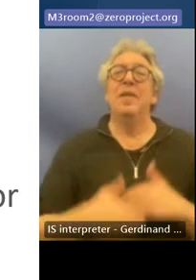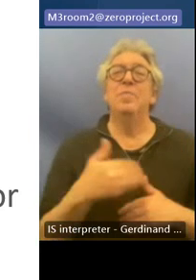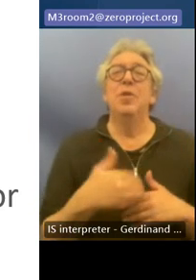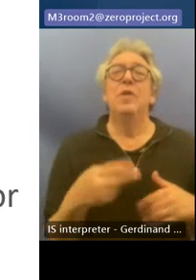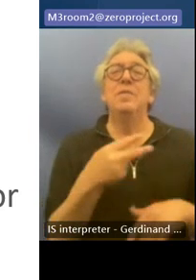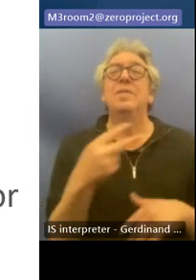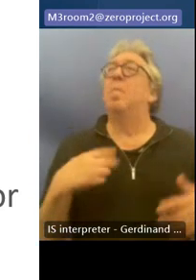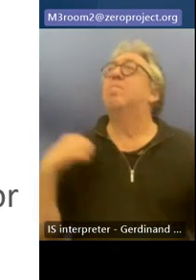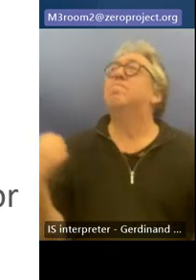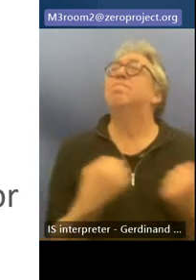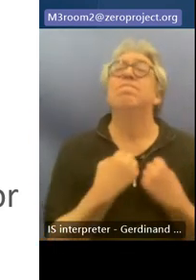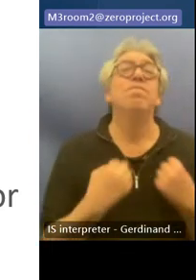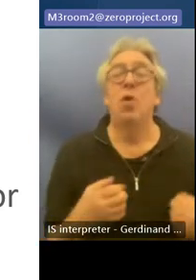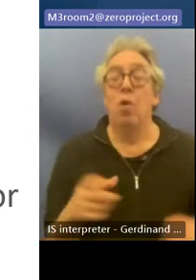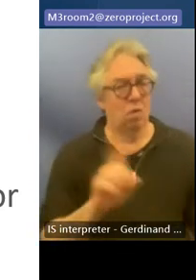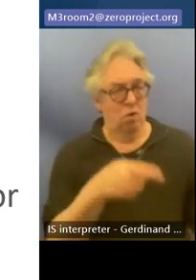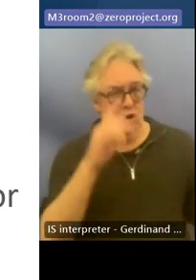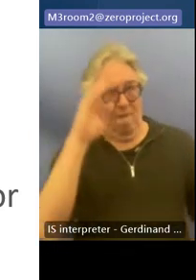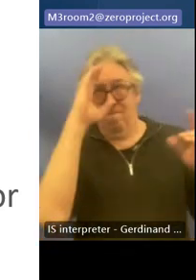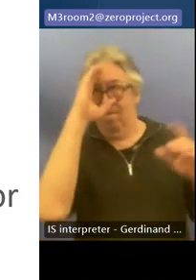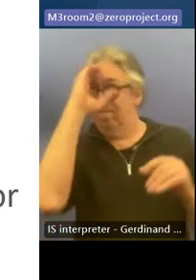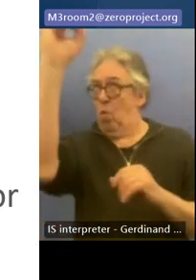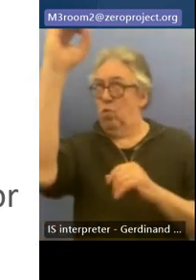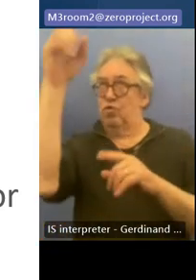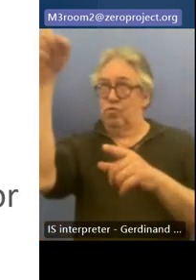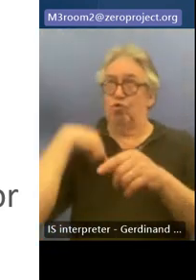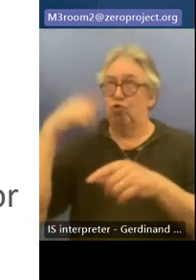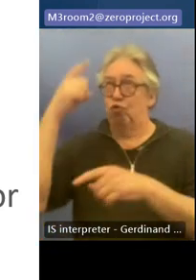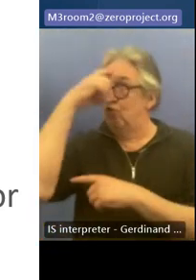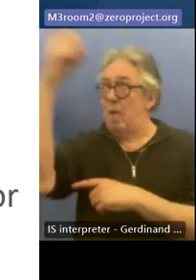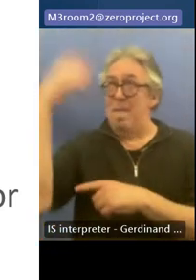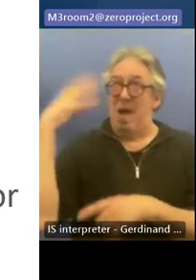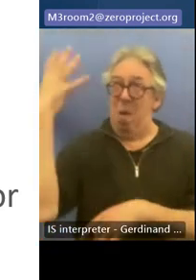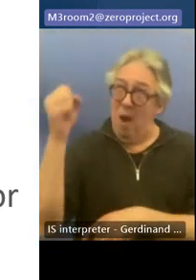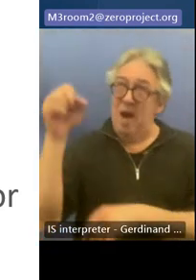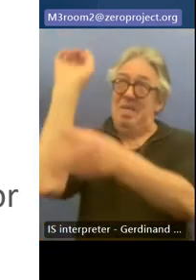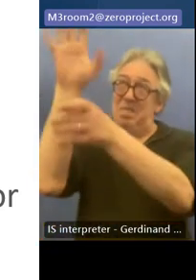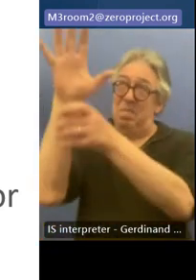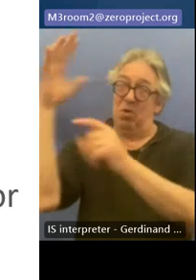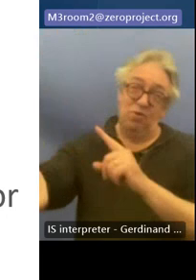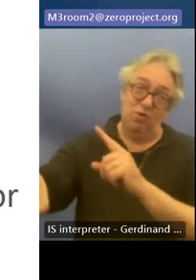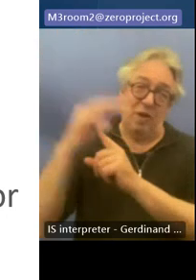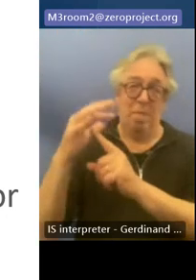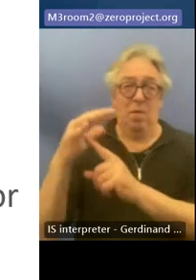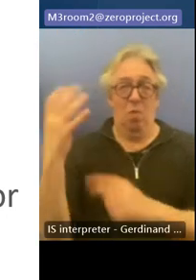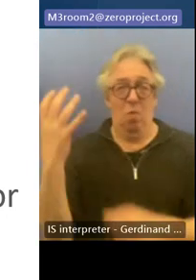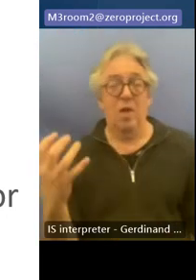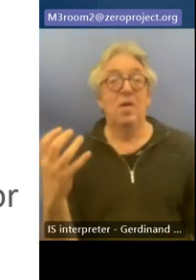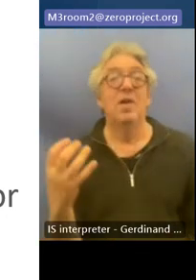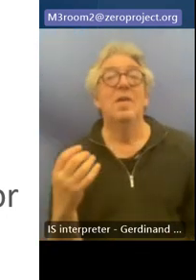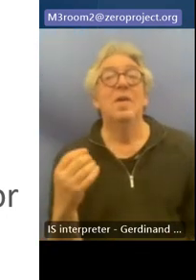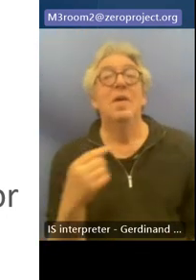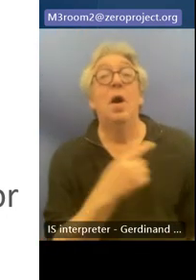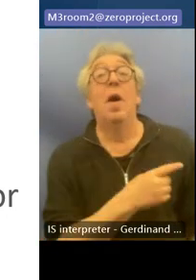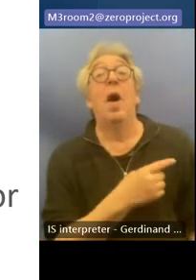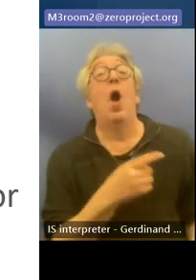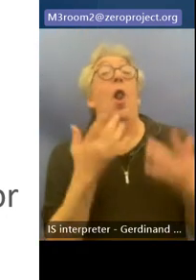really focused on the dream and the goal that she wanted to reach. And the good thing about Mira, she really had the supporting